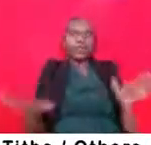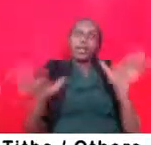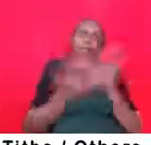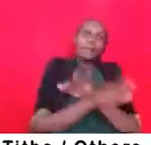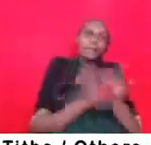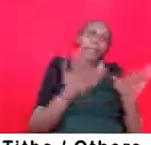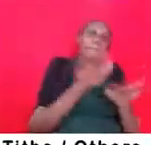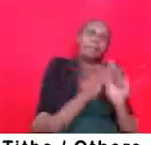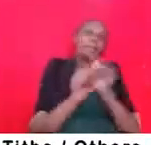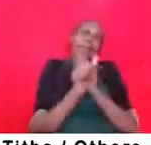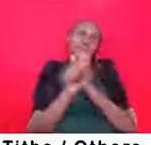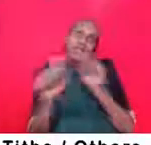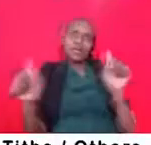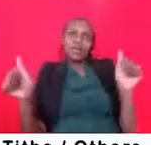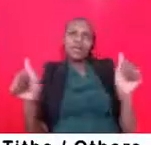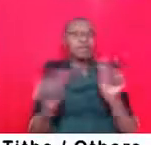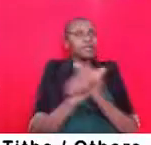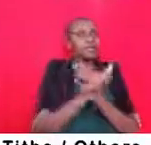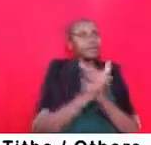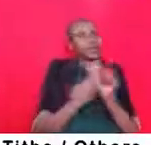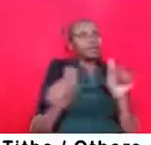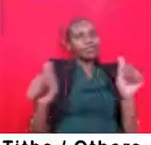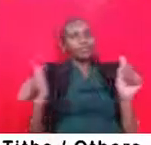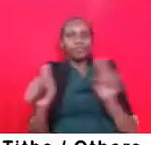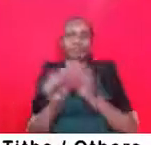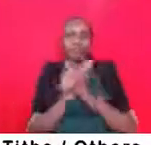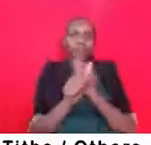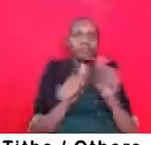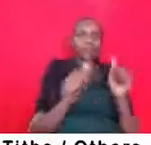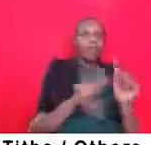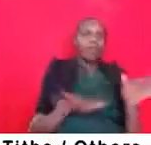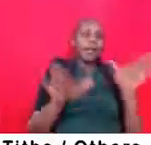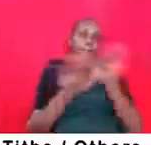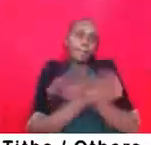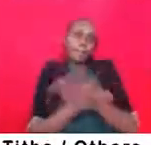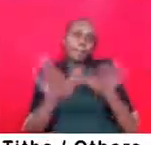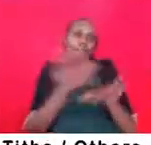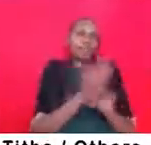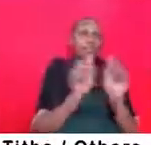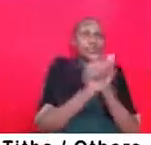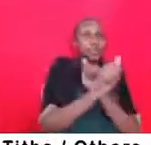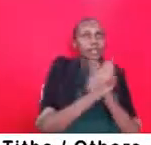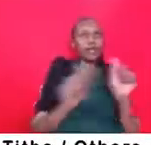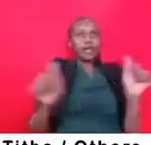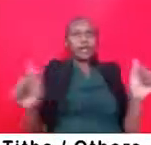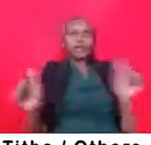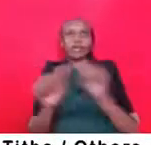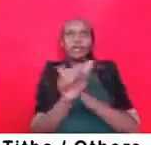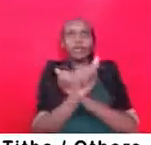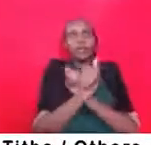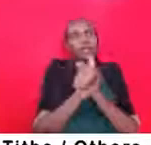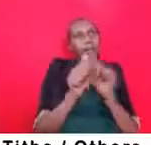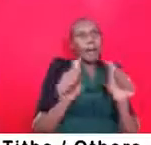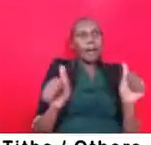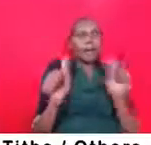sawa. Mambo sawa sawa. Hallelujah. Mambo sawa